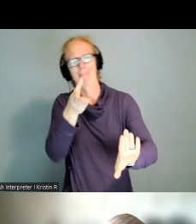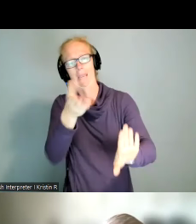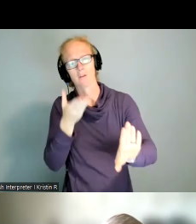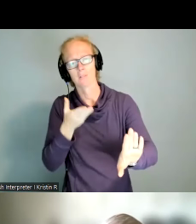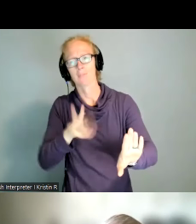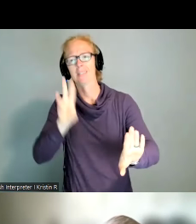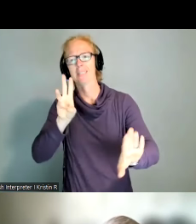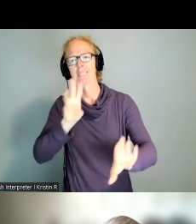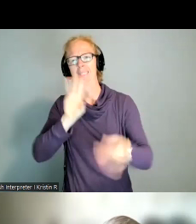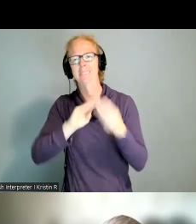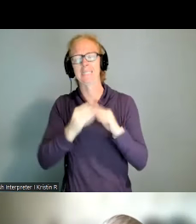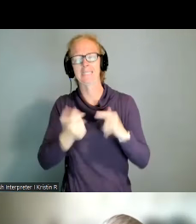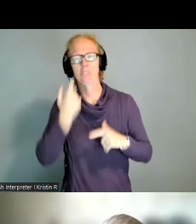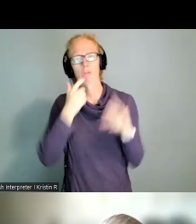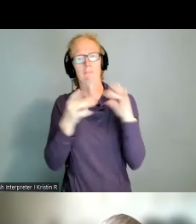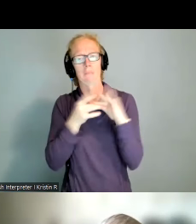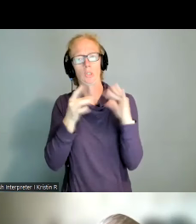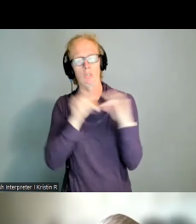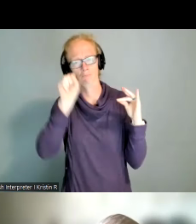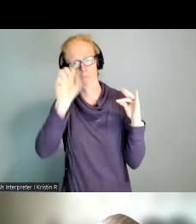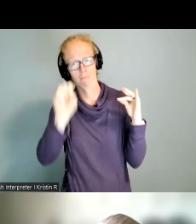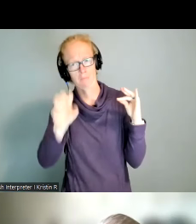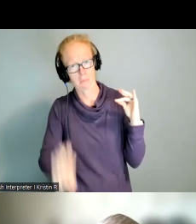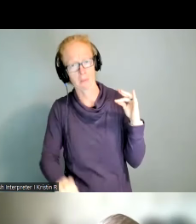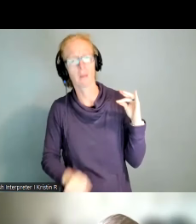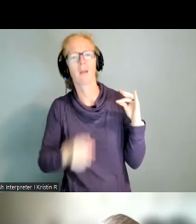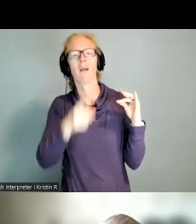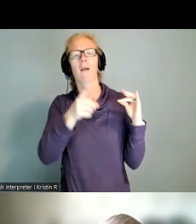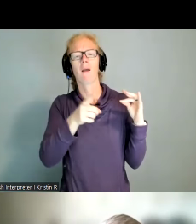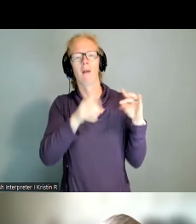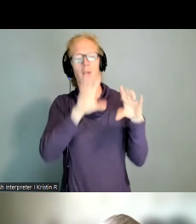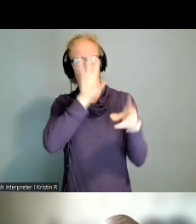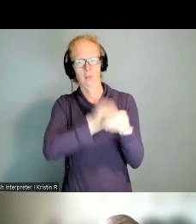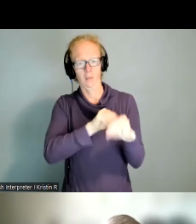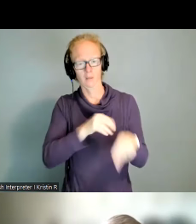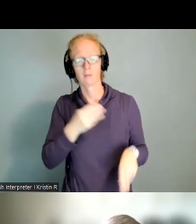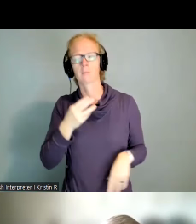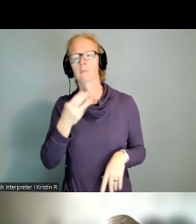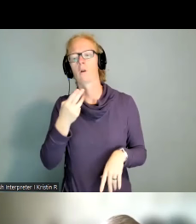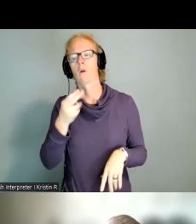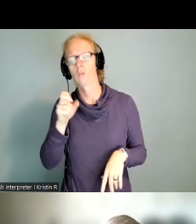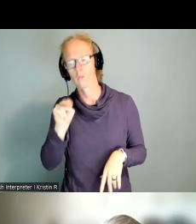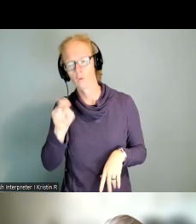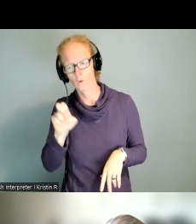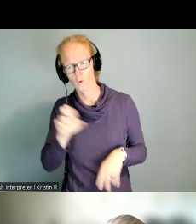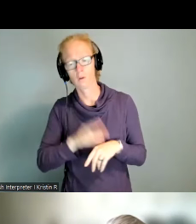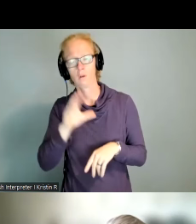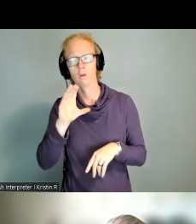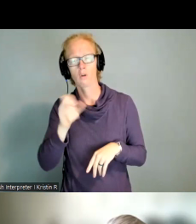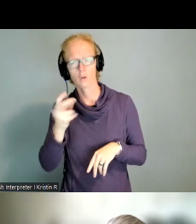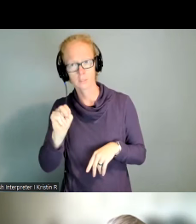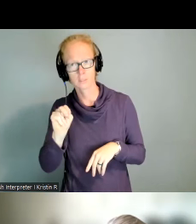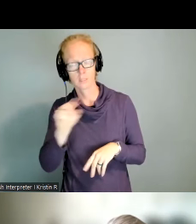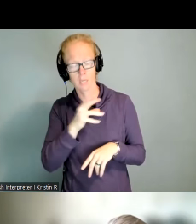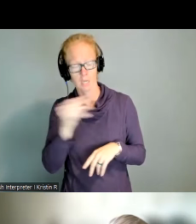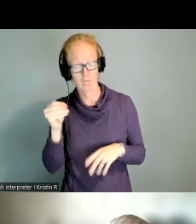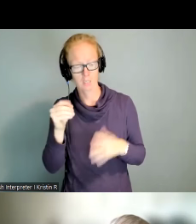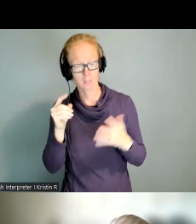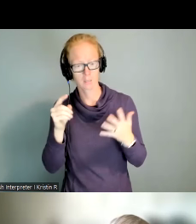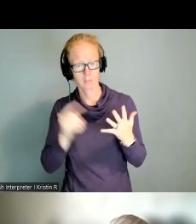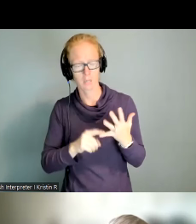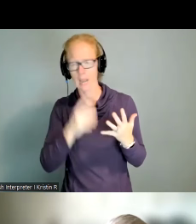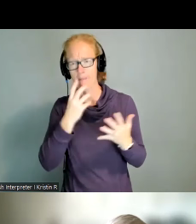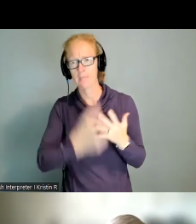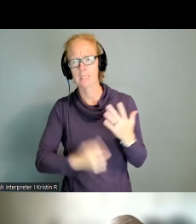6 cities that Jonathan mentioned. They're the beach cities plus Hawthorne plus Carson, and I'm